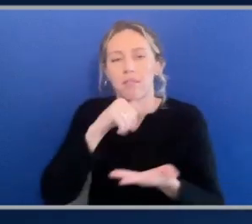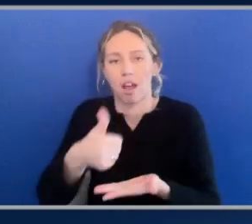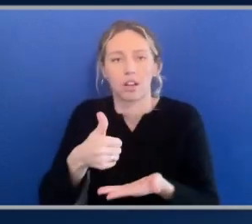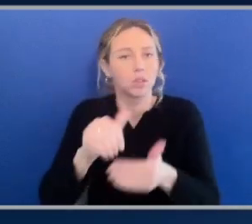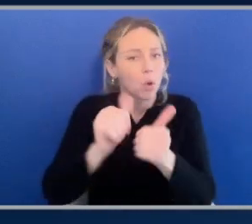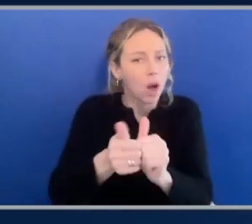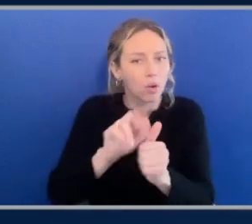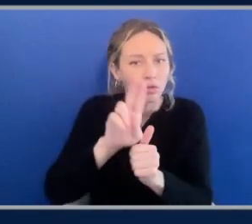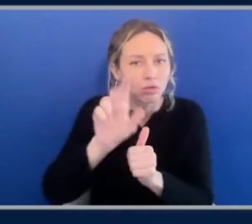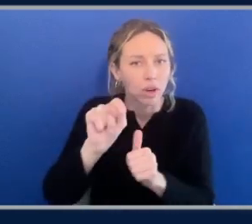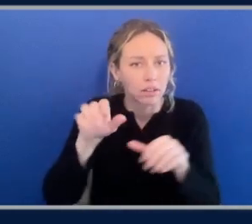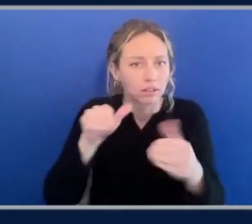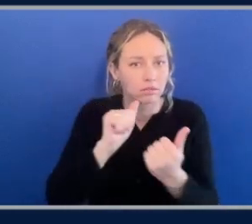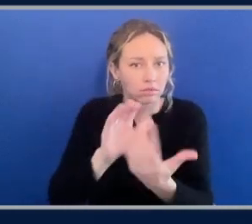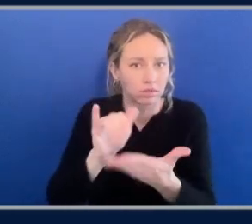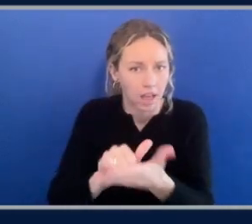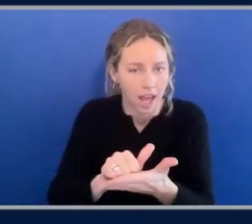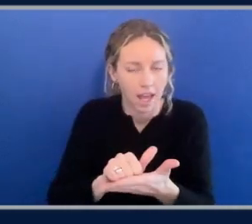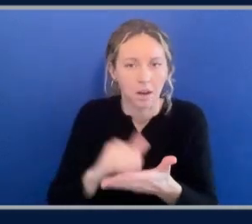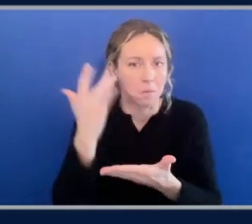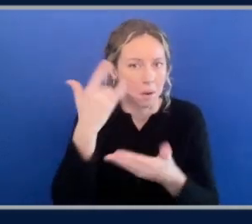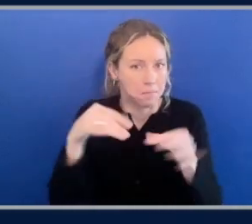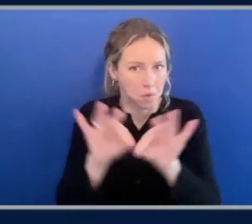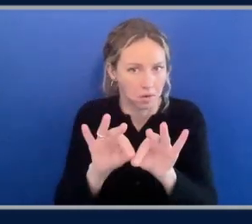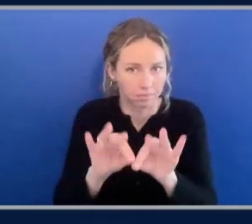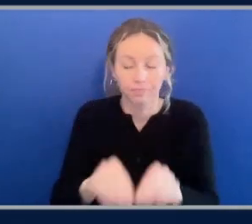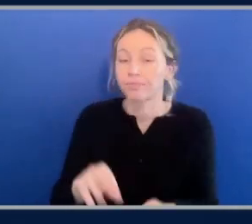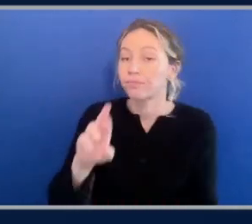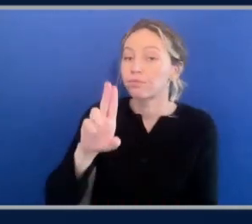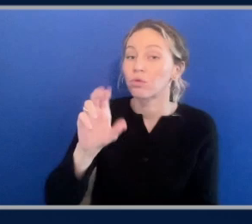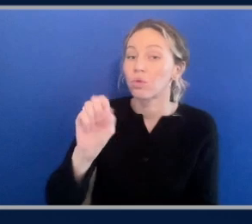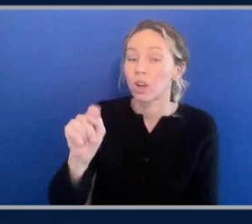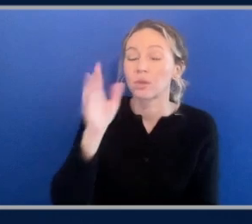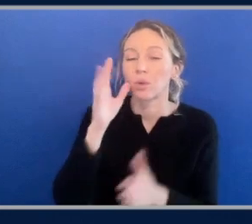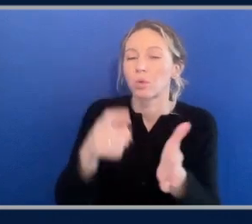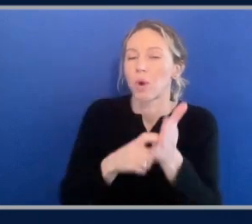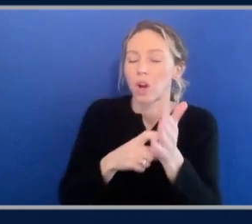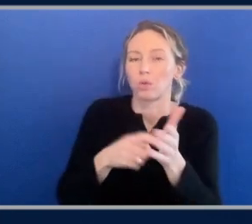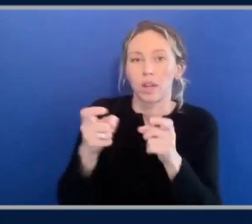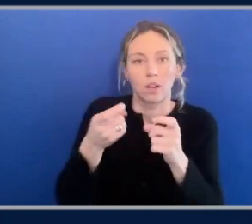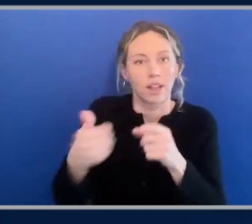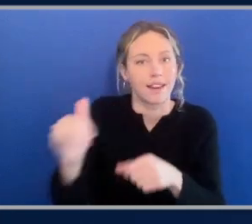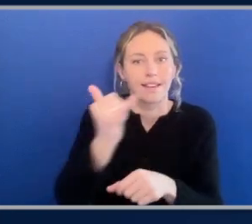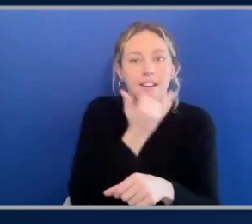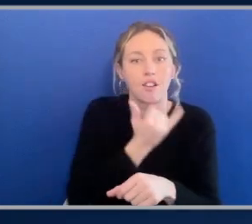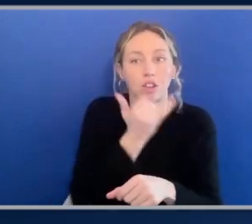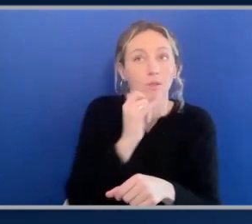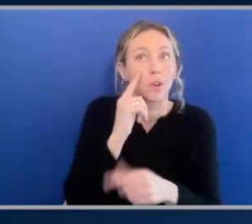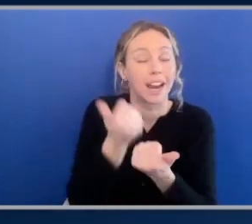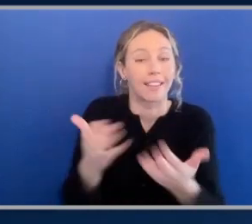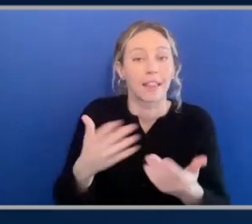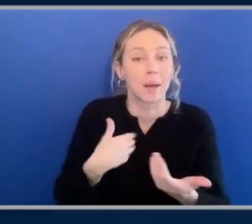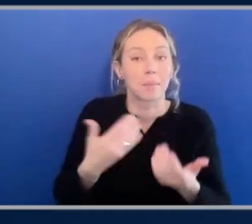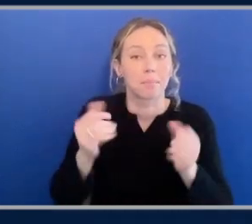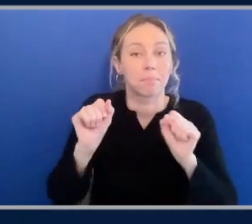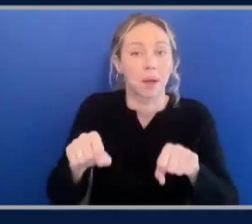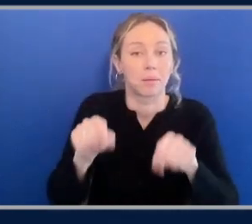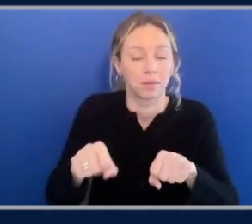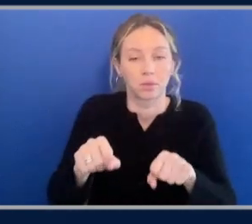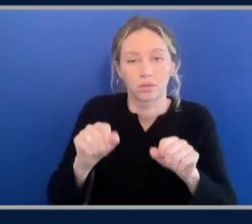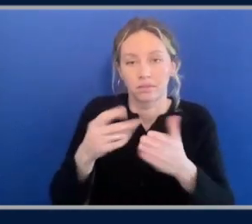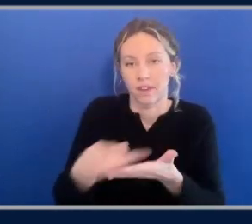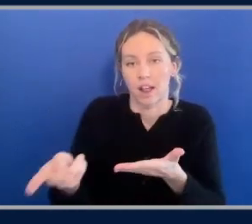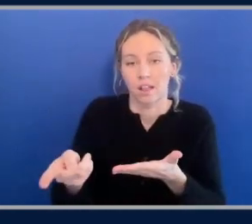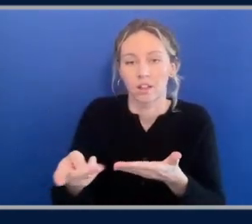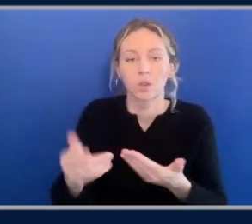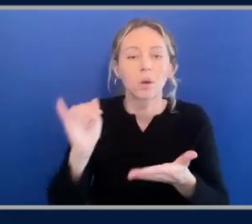this important? Yeah, that's a great question. So Rust explicitly requires you to handle errors from anything that may fail. Yeah. So it returns you could think of it like a tuple, right?